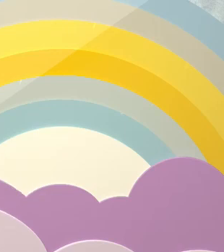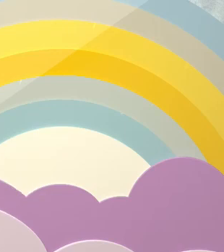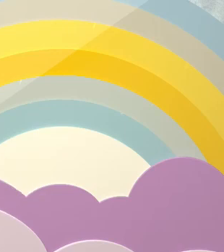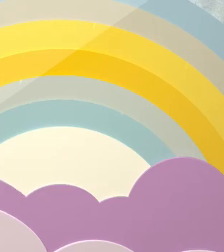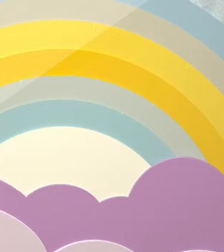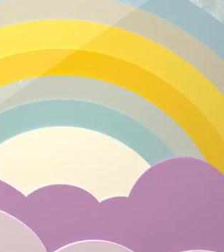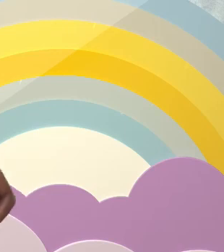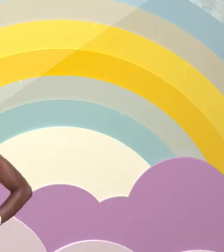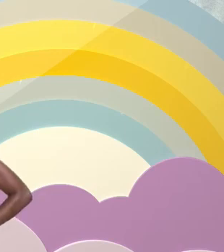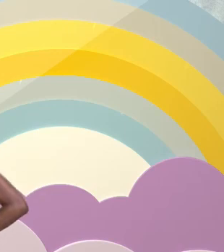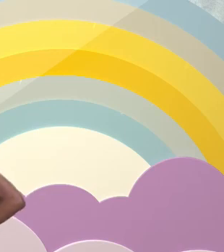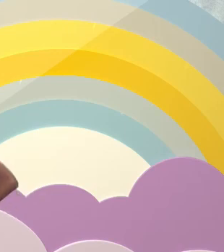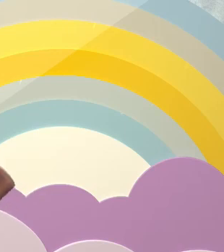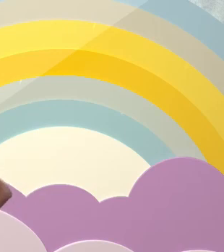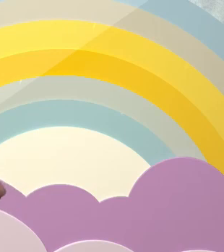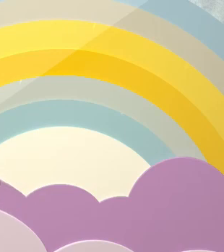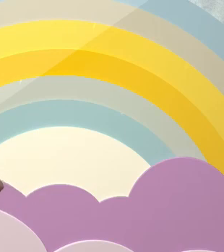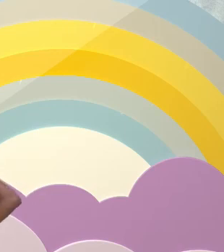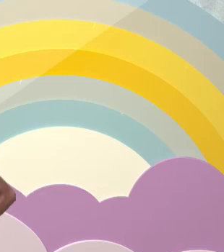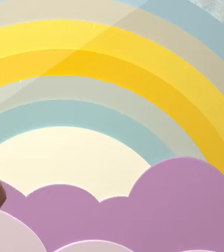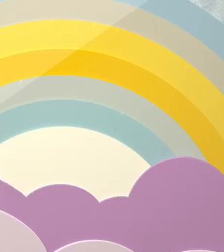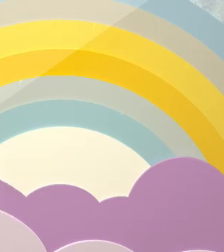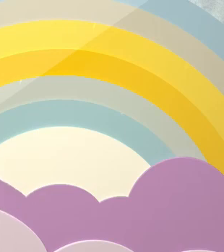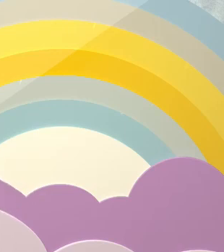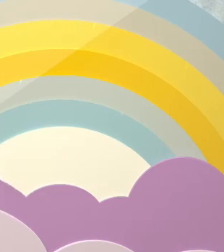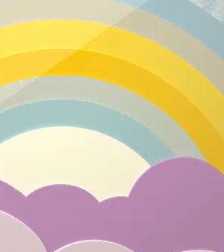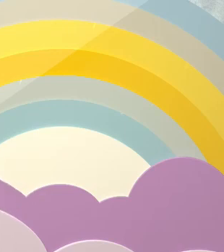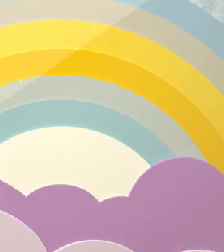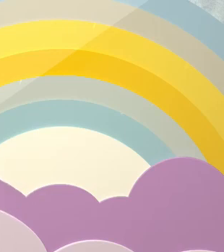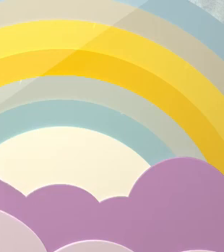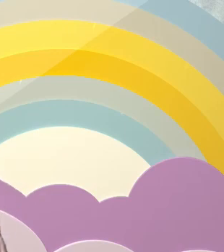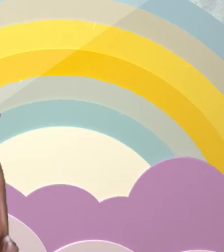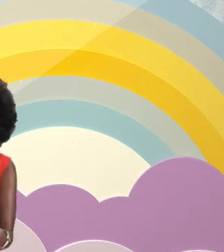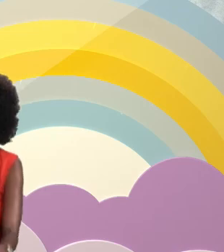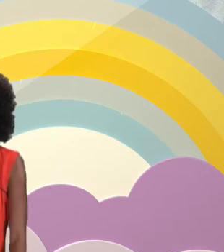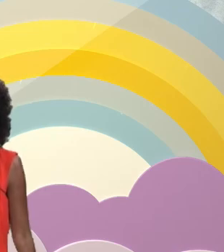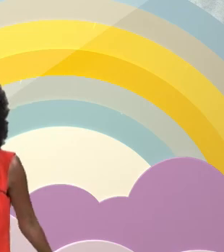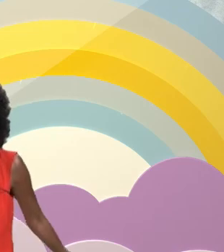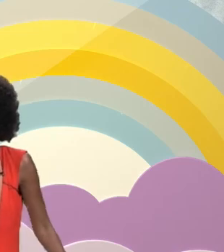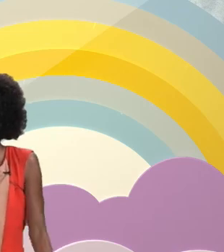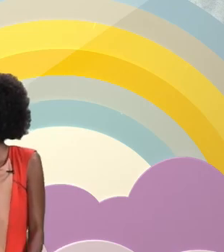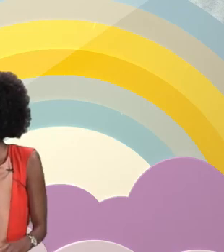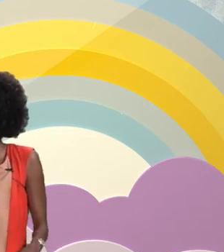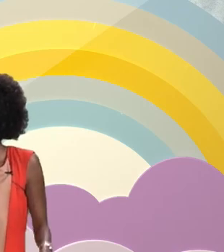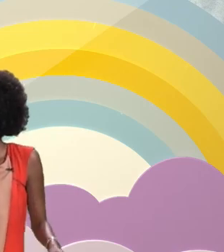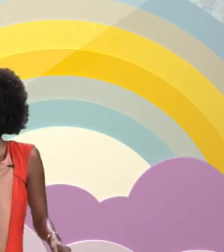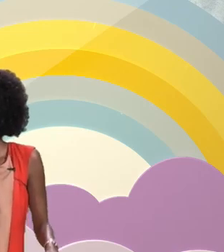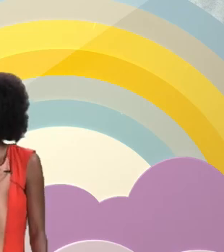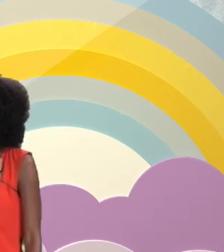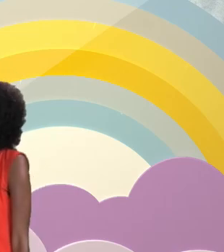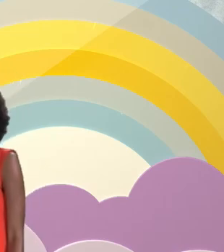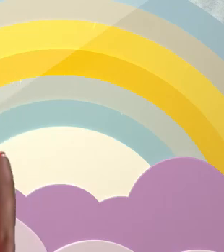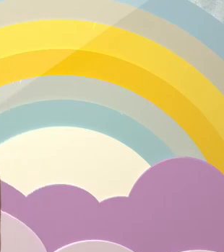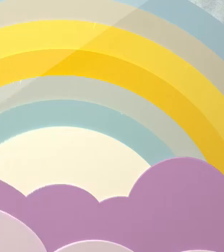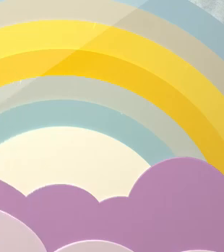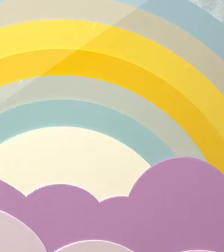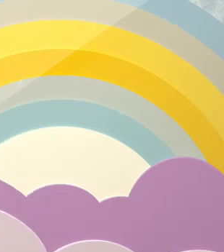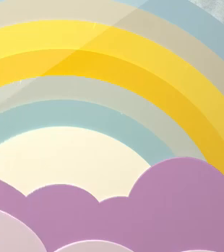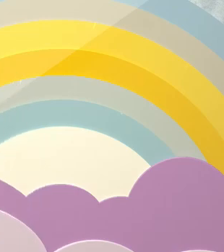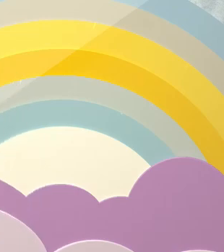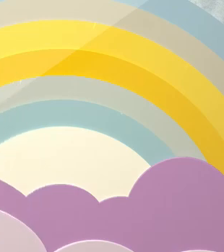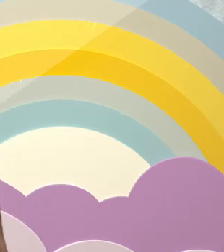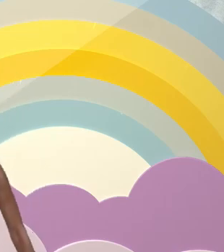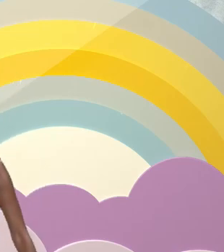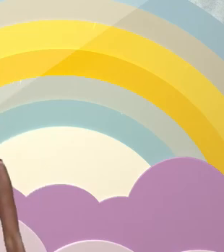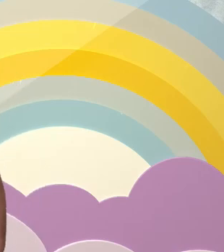kawit klasa. Aise mama se ani kutin go. And then the men do something like like this, they charm. Yes. Yeah, they have to